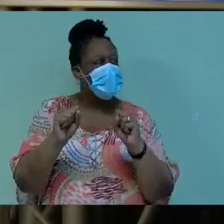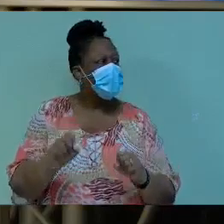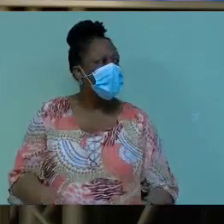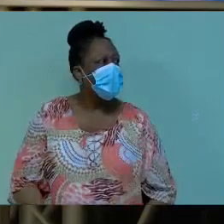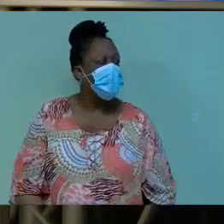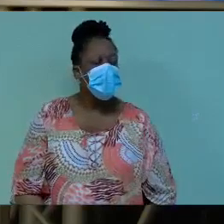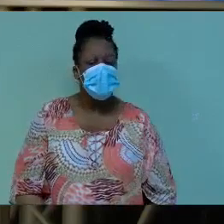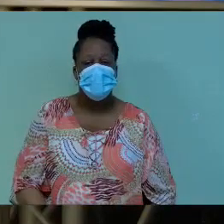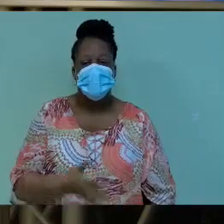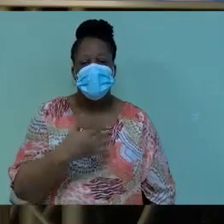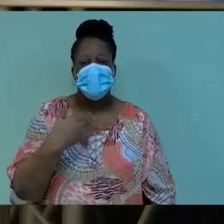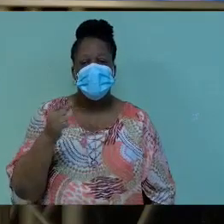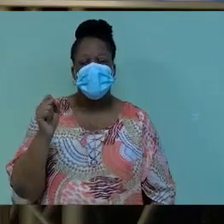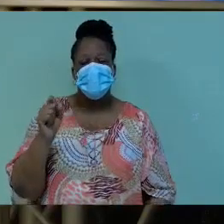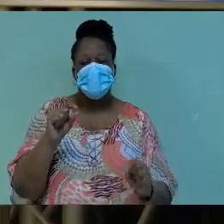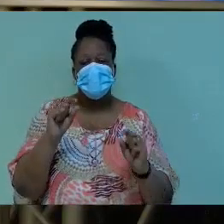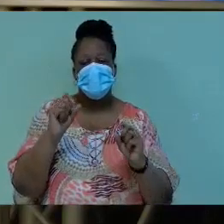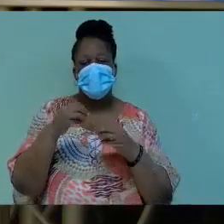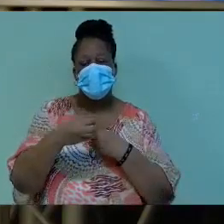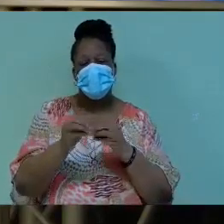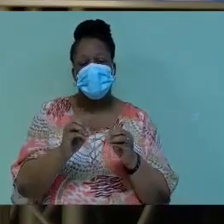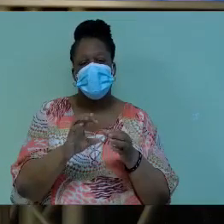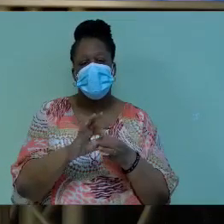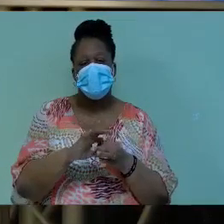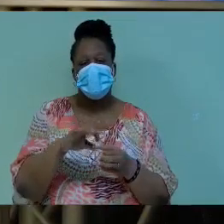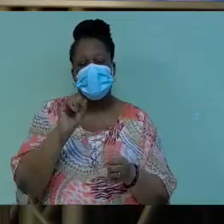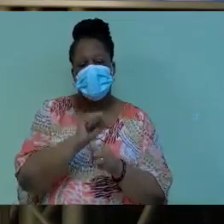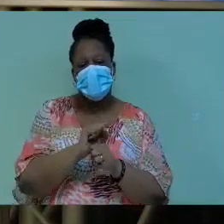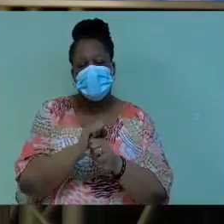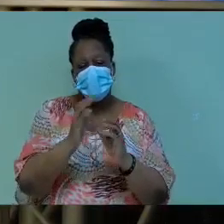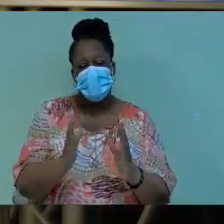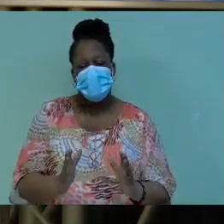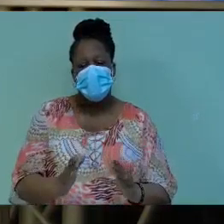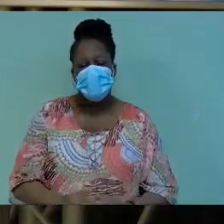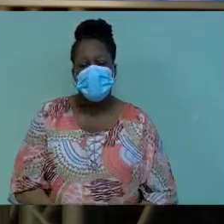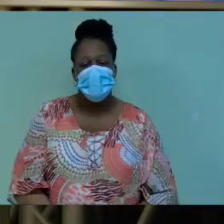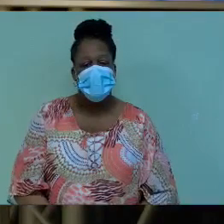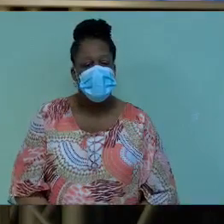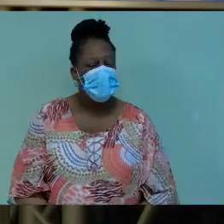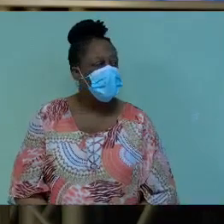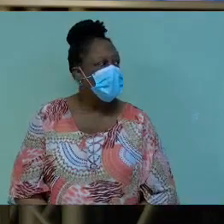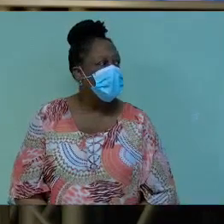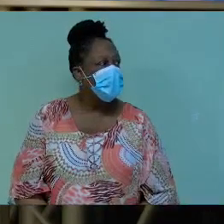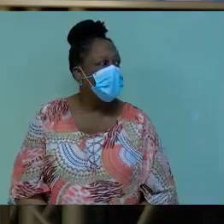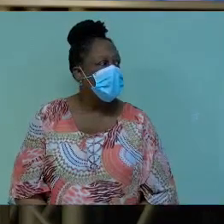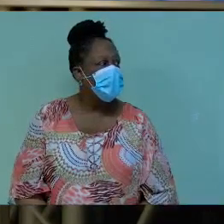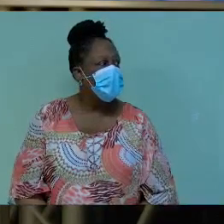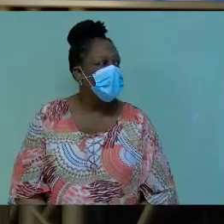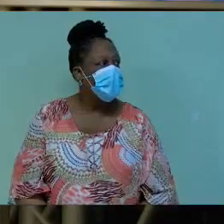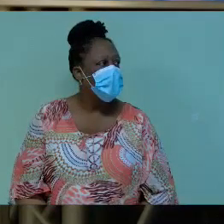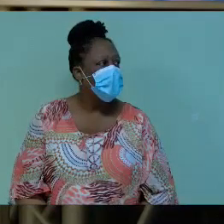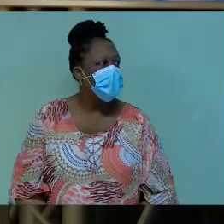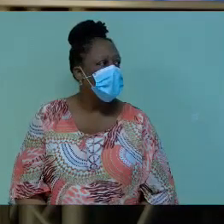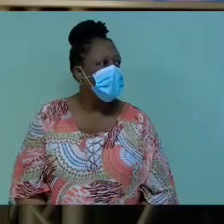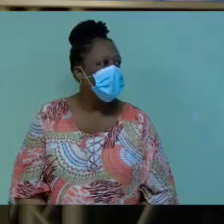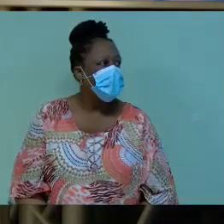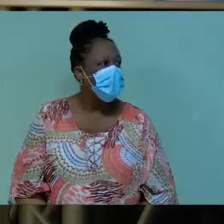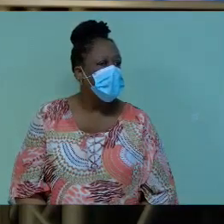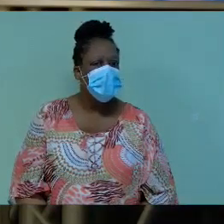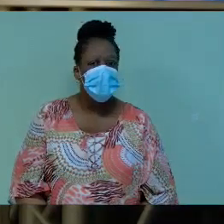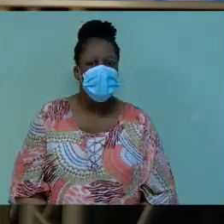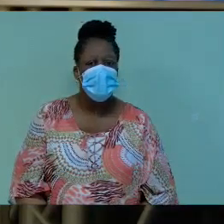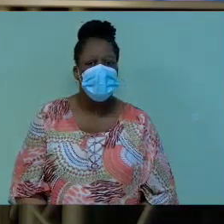of Labor. It is said that Social Security was not set up to provide